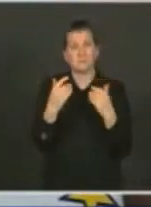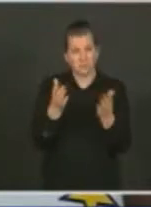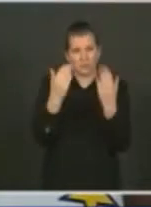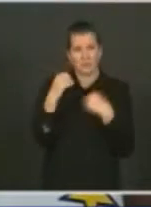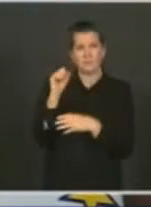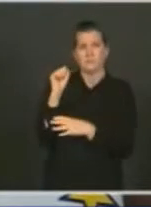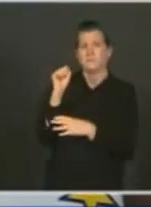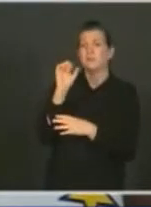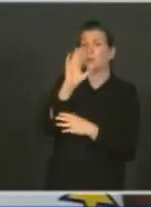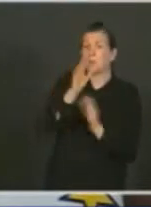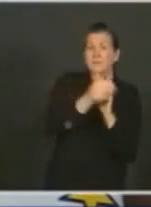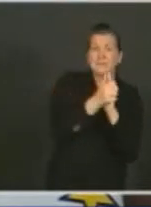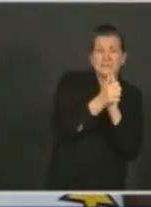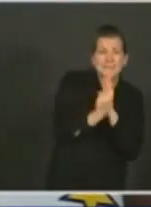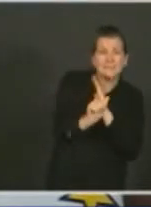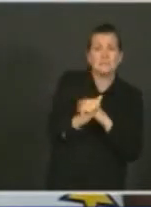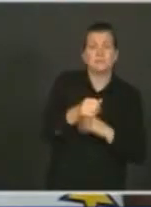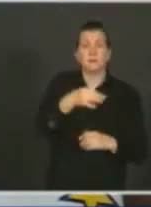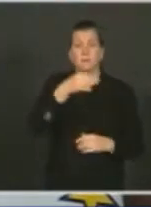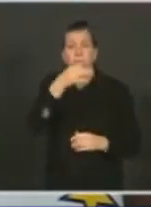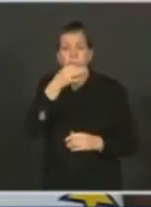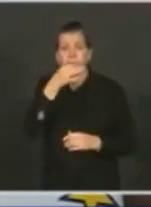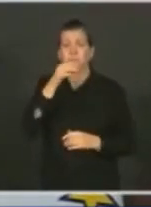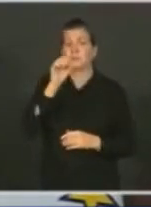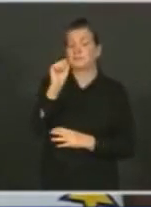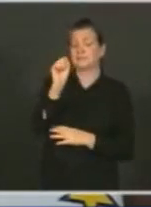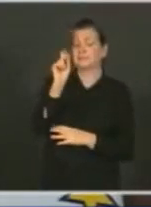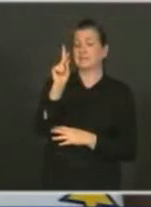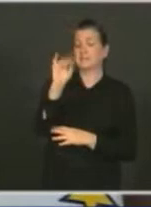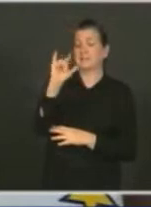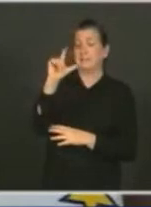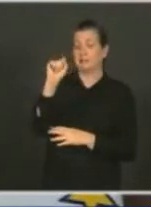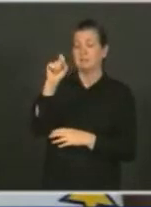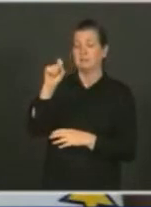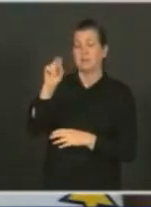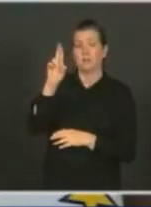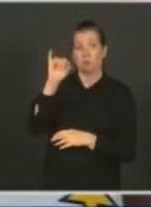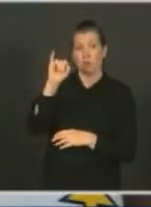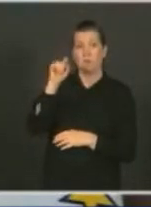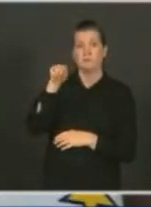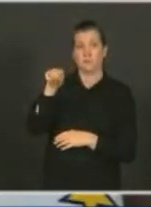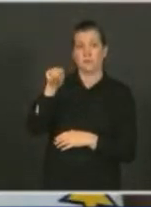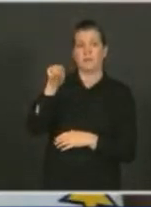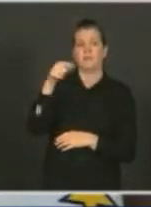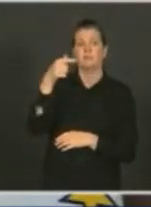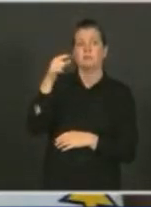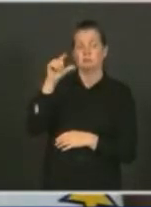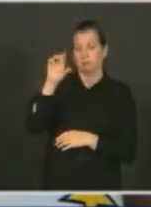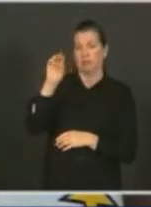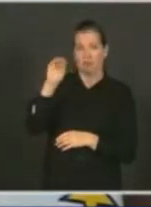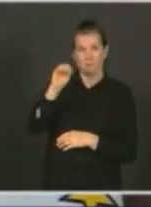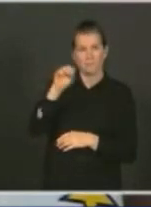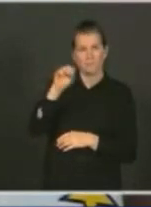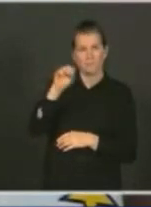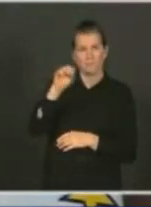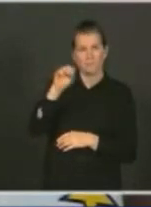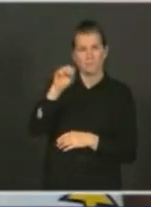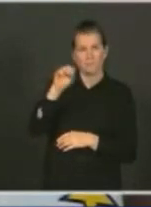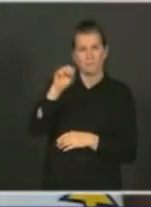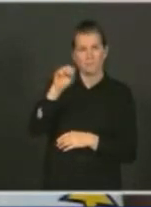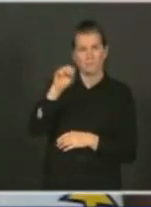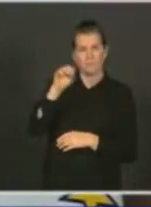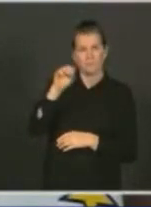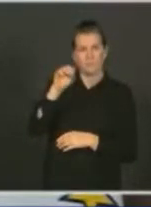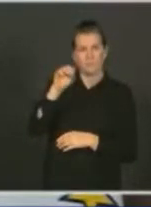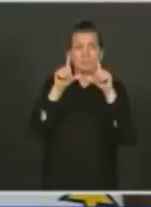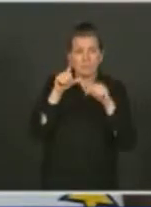skillsforri.com and sign up. And those of you who received a temporary transfer license earlier in the state's response,